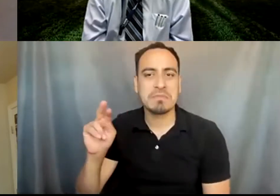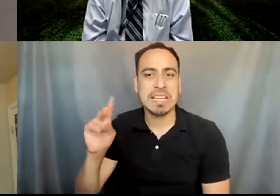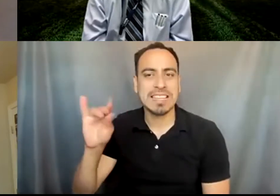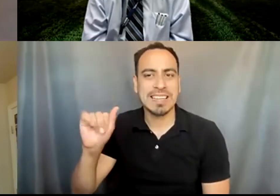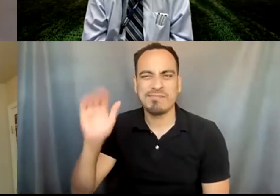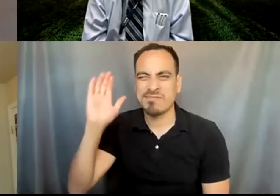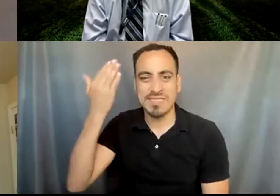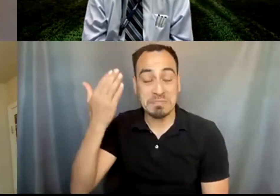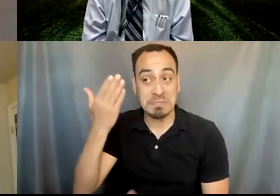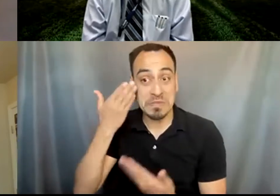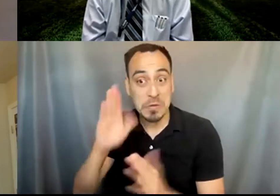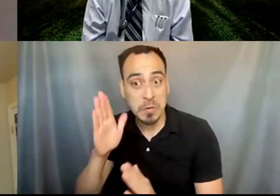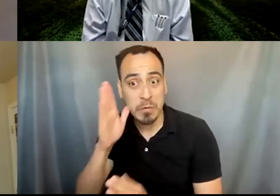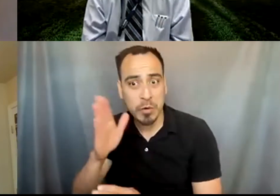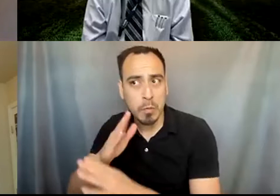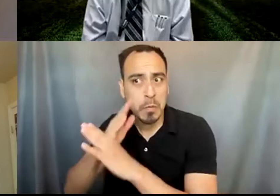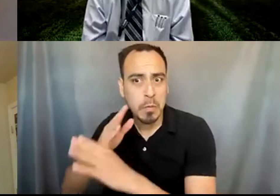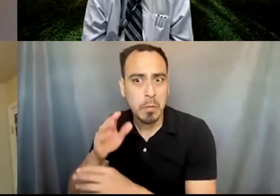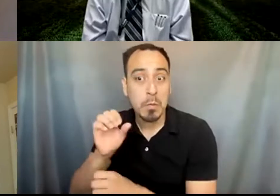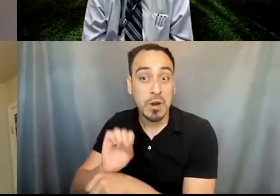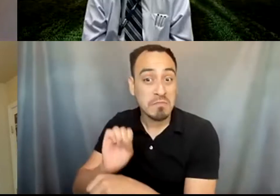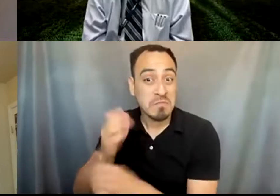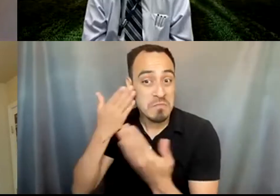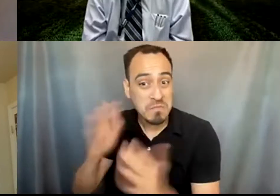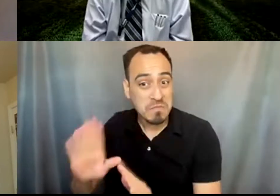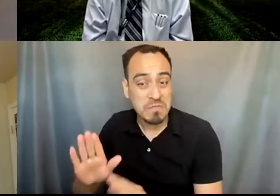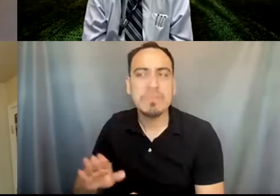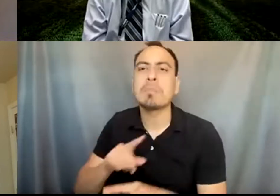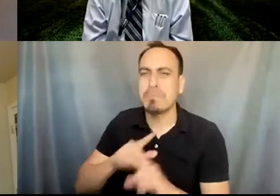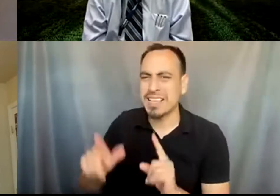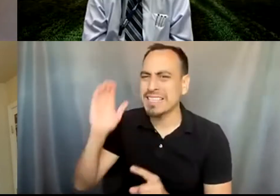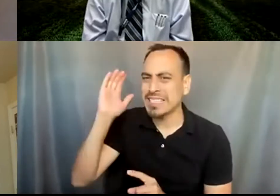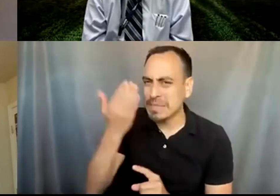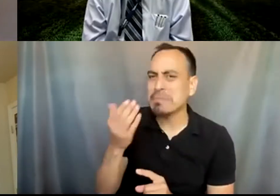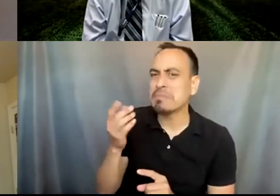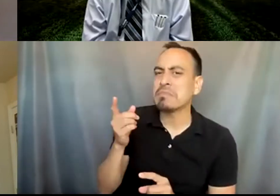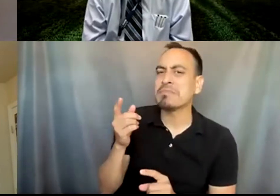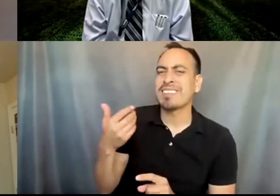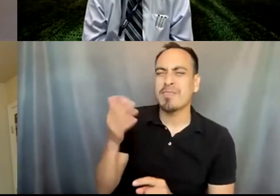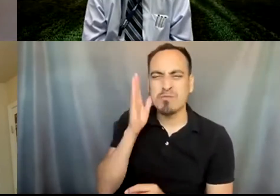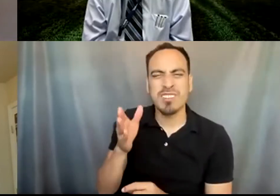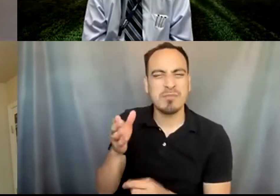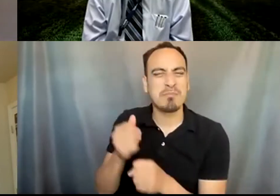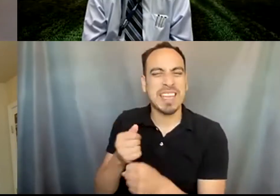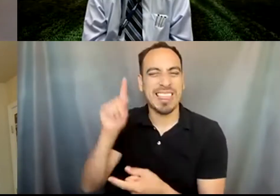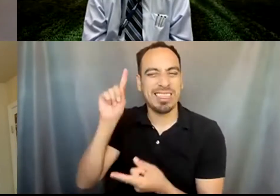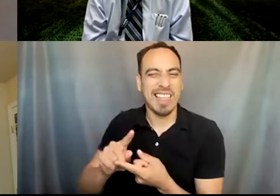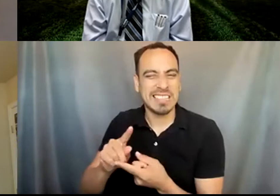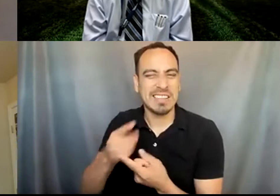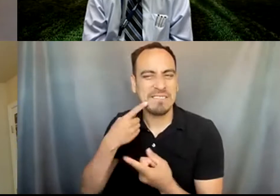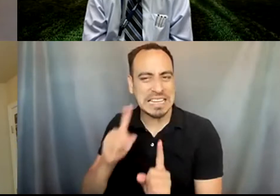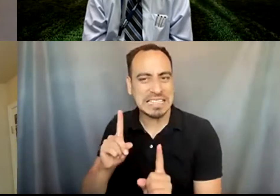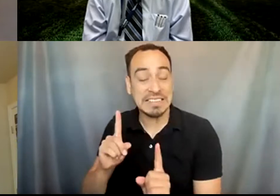have one of the mutations that may make the vaccines a little bit less effective. And so that is a